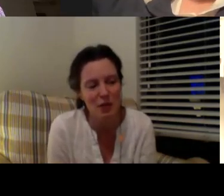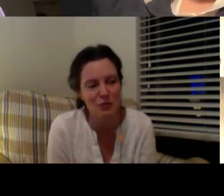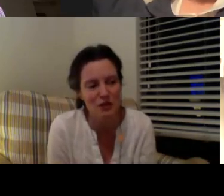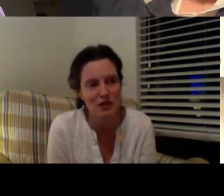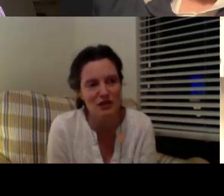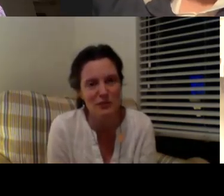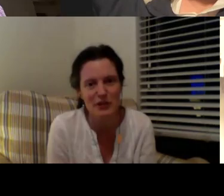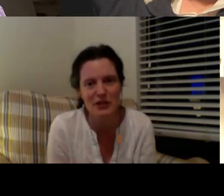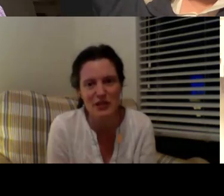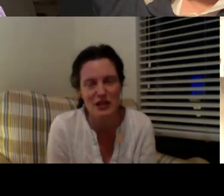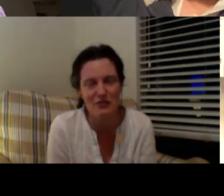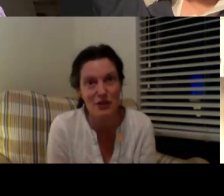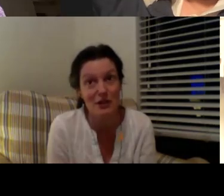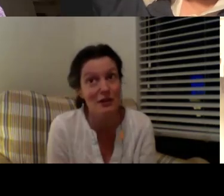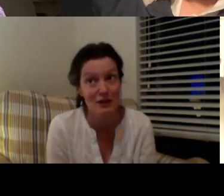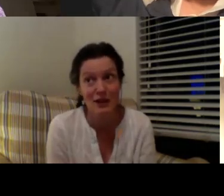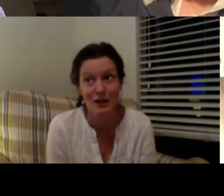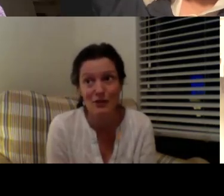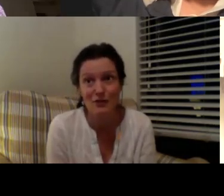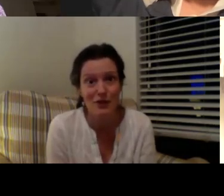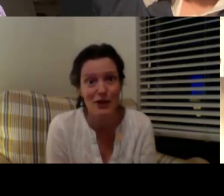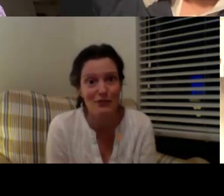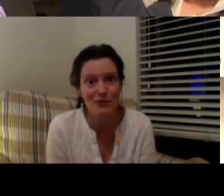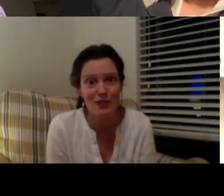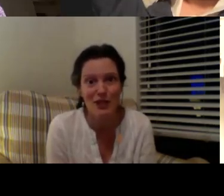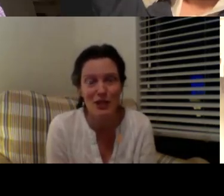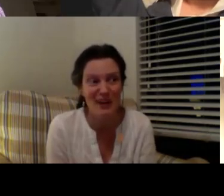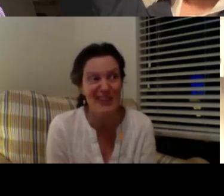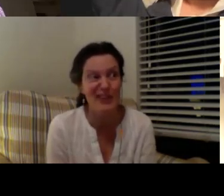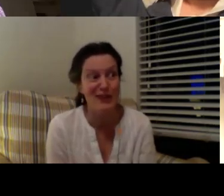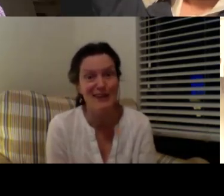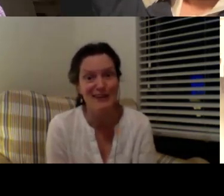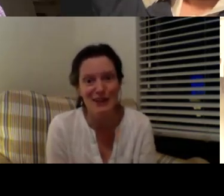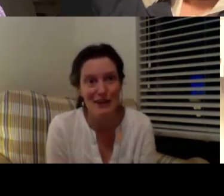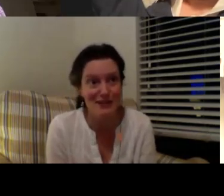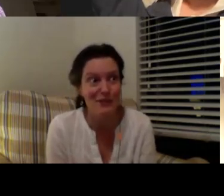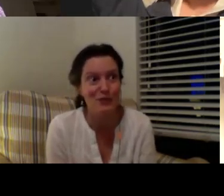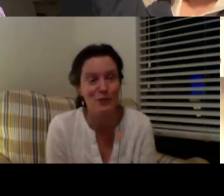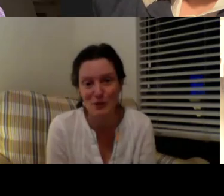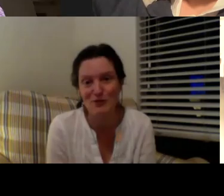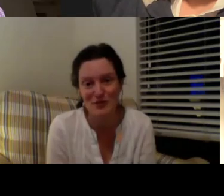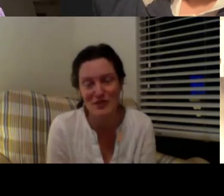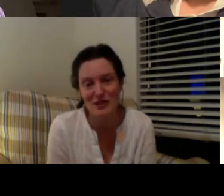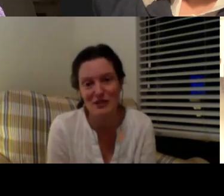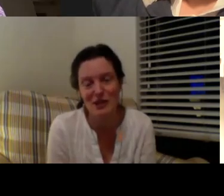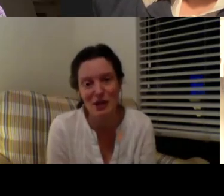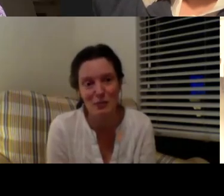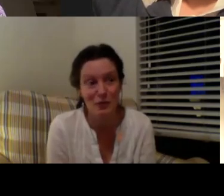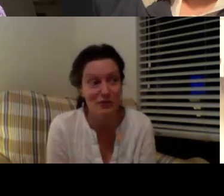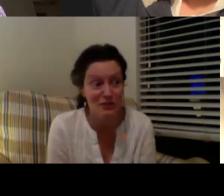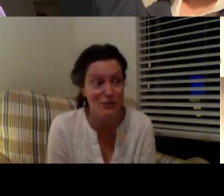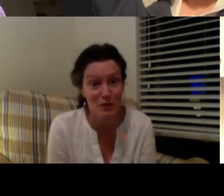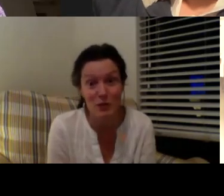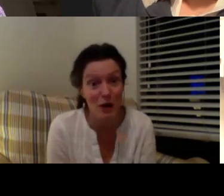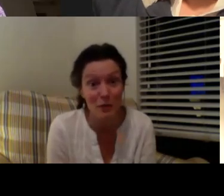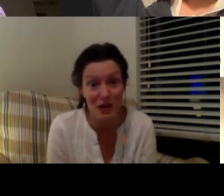I'm really experiencing that very, very heavily, you know, a year in and several proposals in by